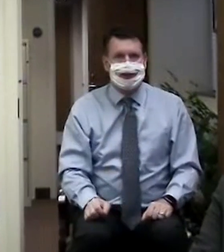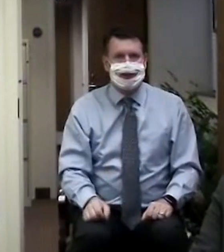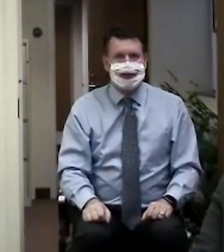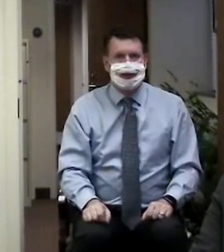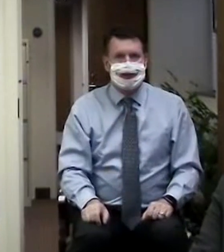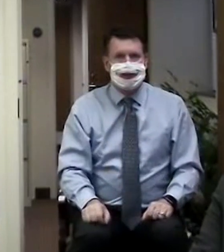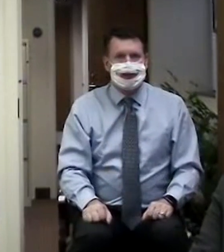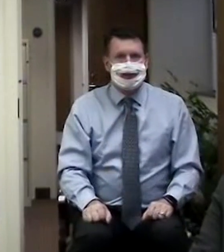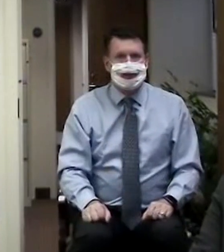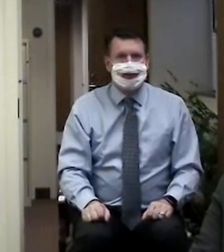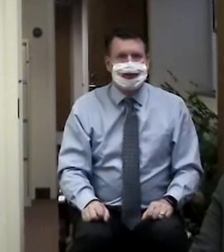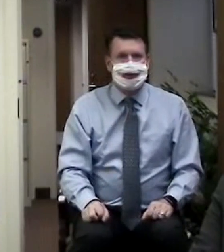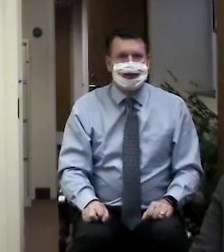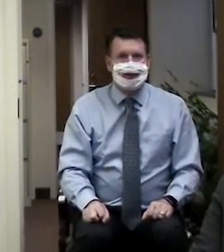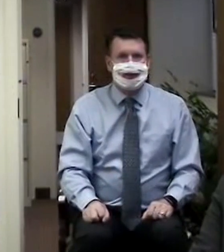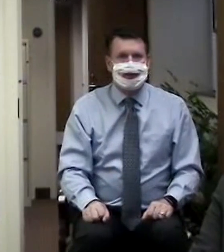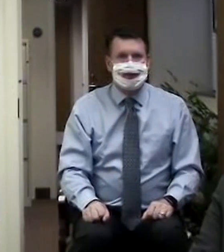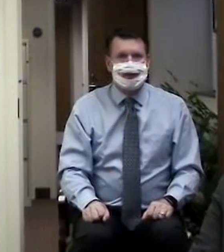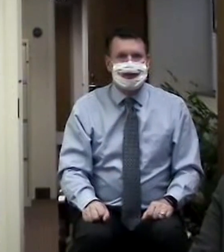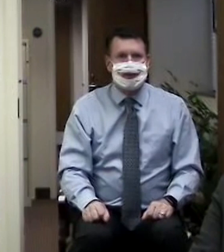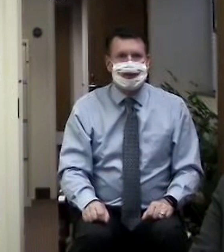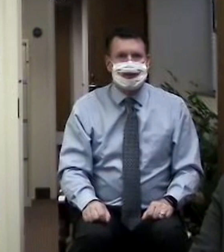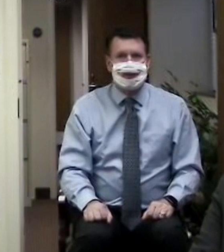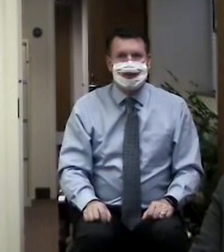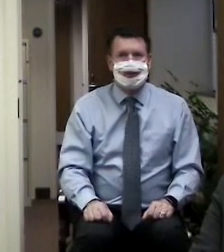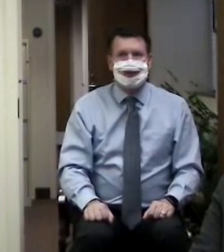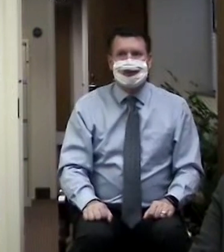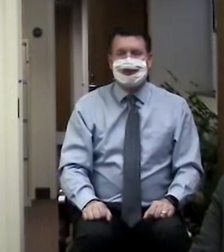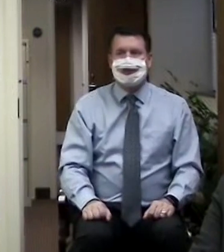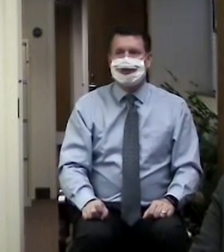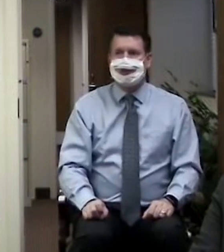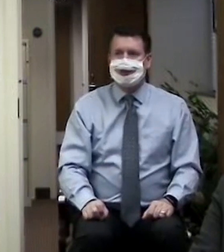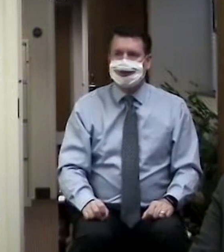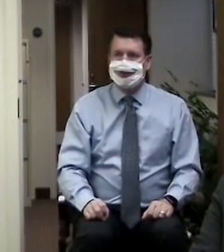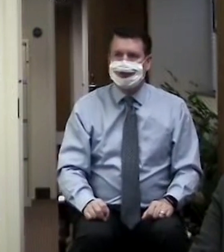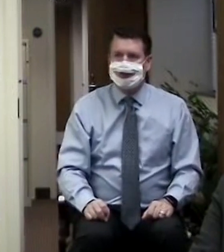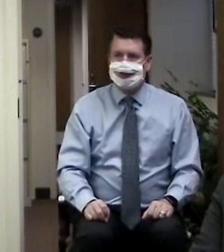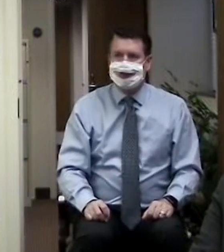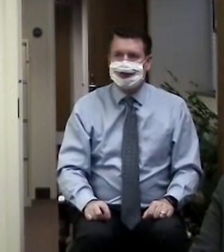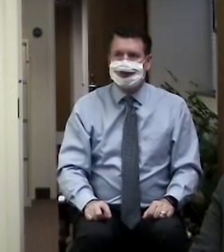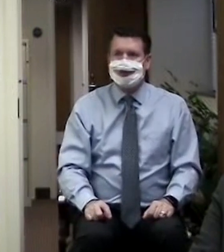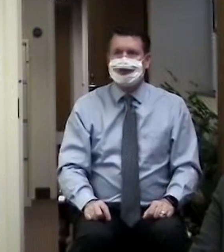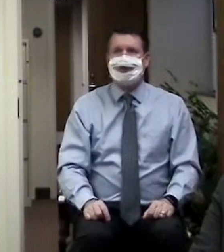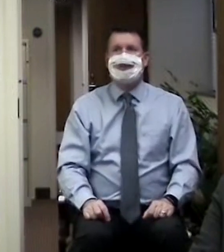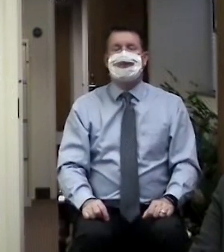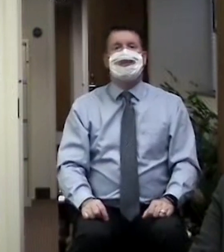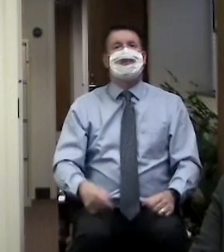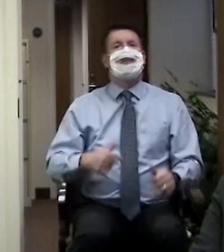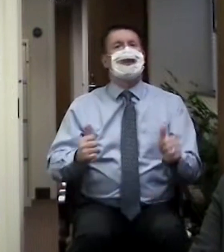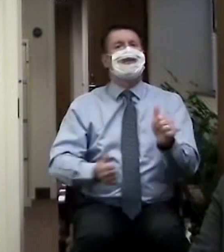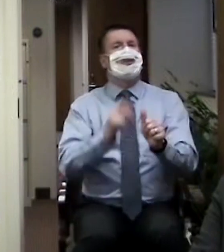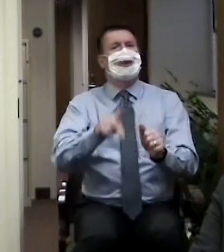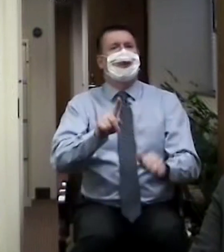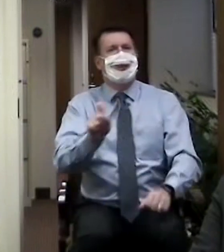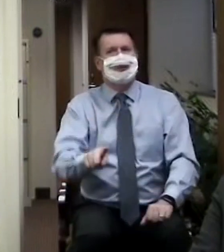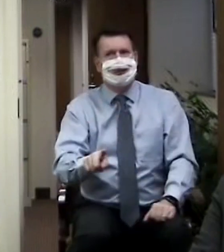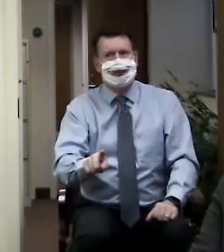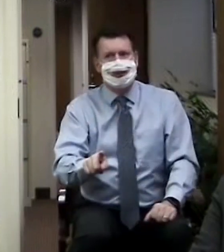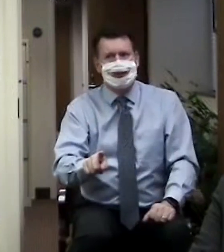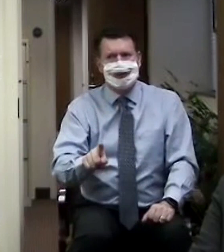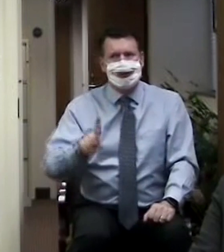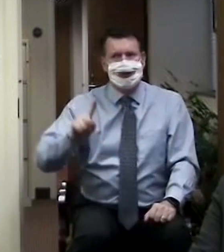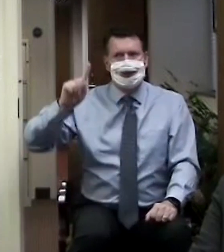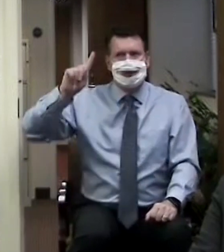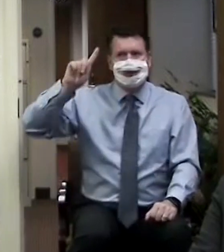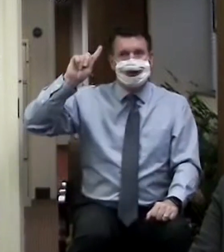you, everybody. I just had a follow-up to what the governor was saying. He was in Rochester this morning. I'm sure, as